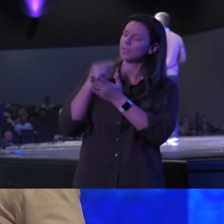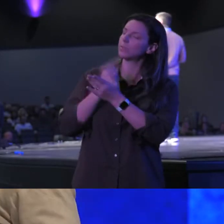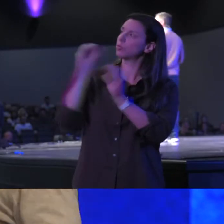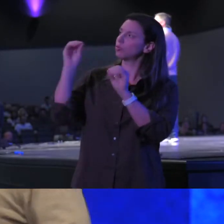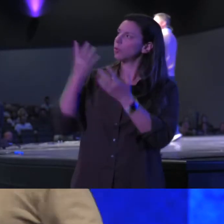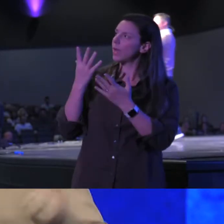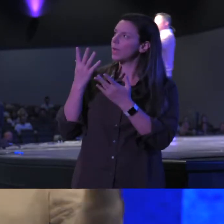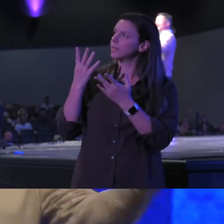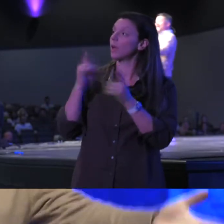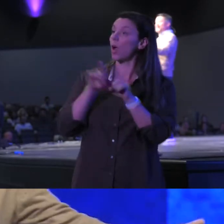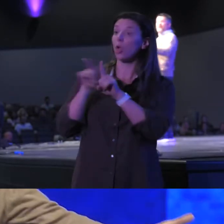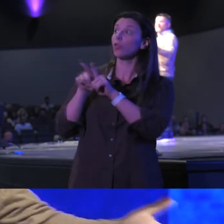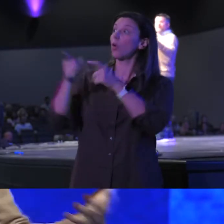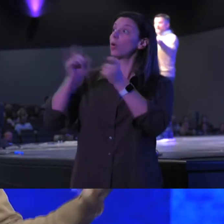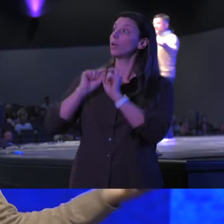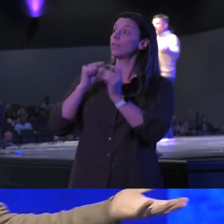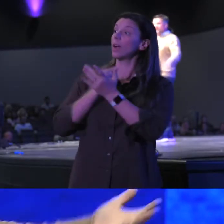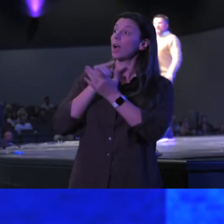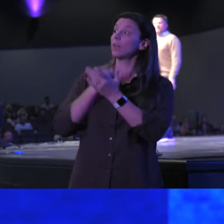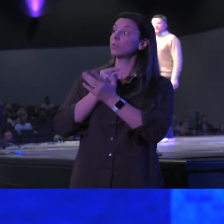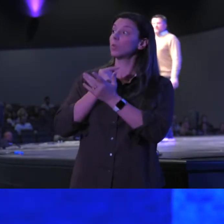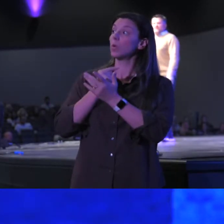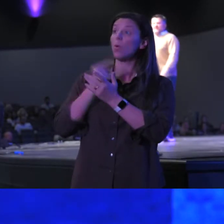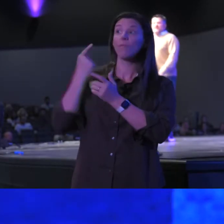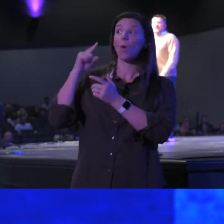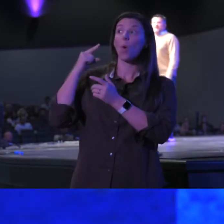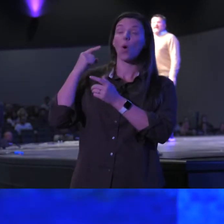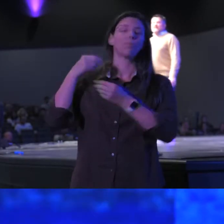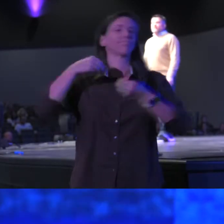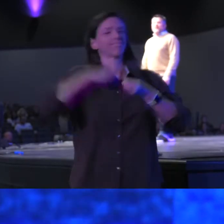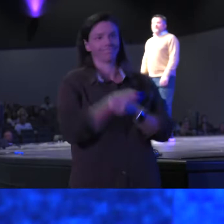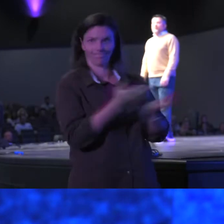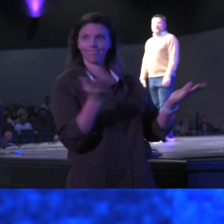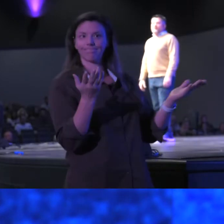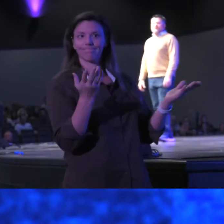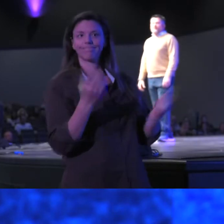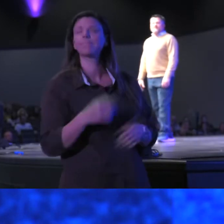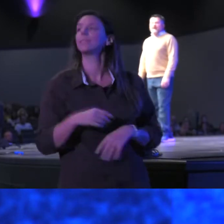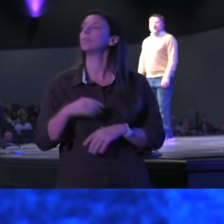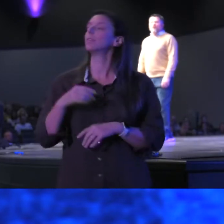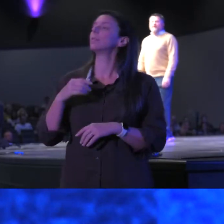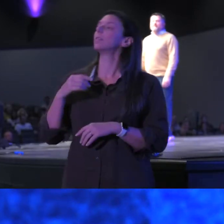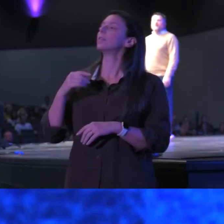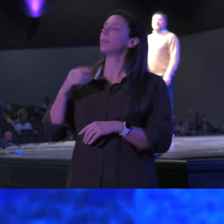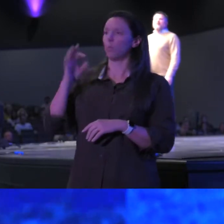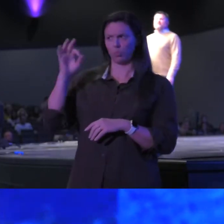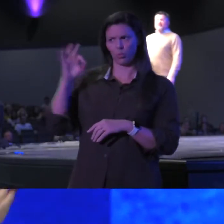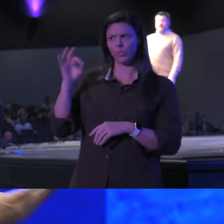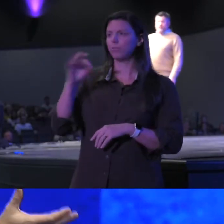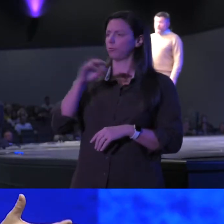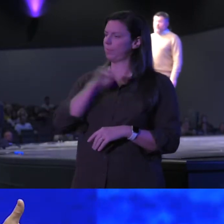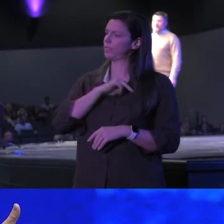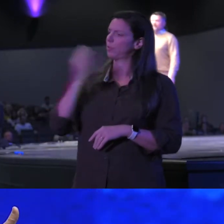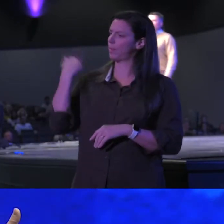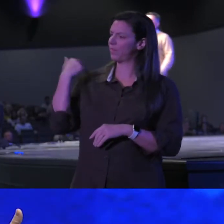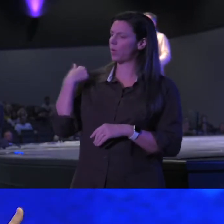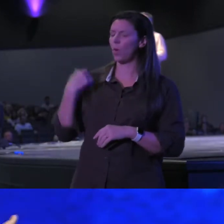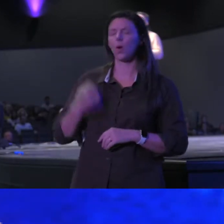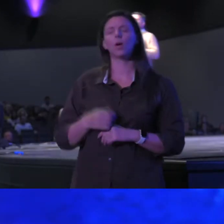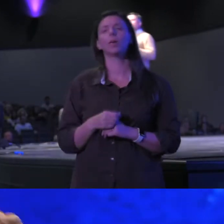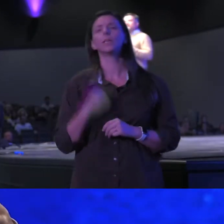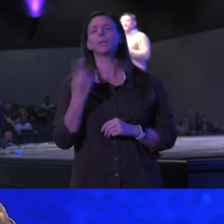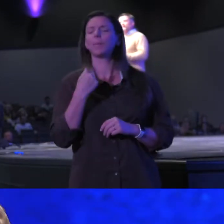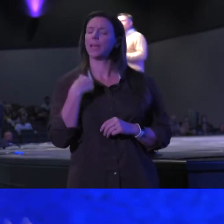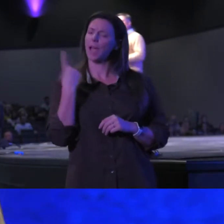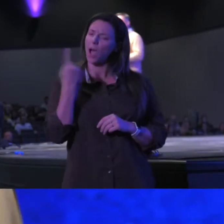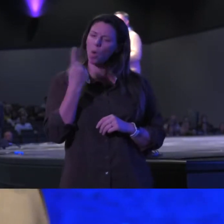the gospel to give it away. You've heard me preach on missions and the gospel before. And one of the things I always resonate toward is that